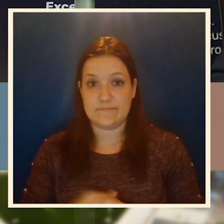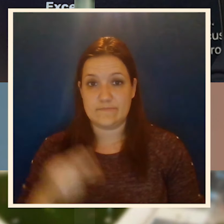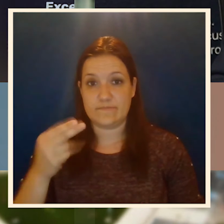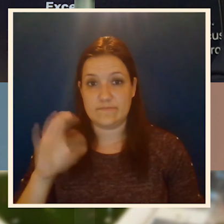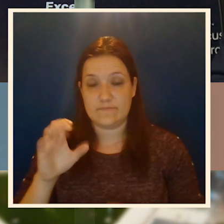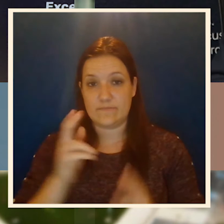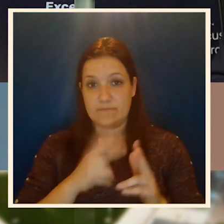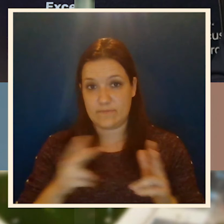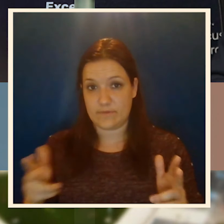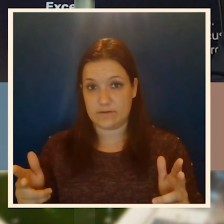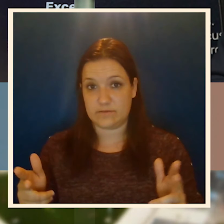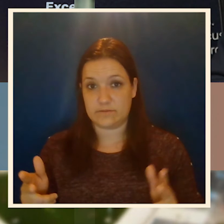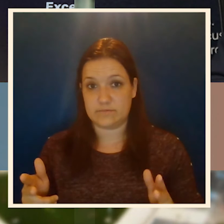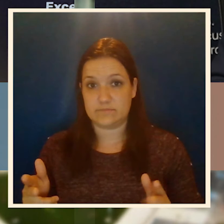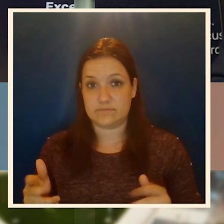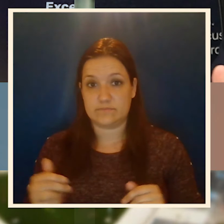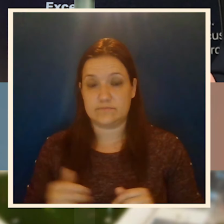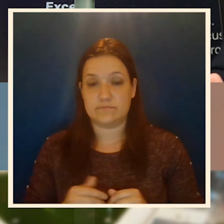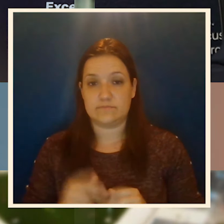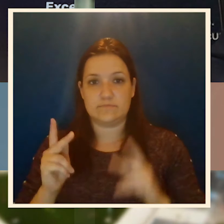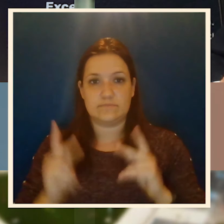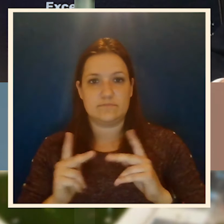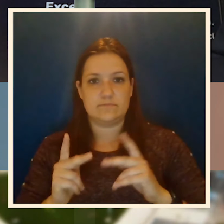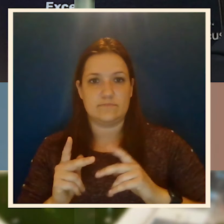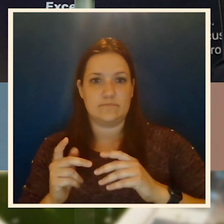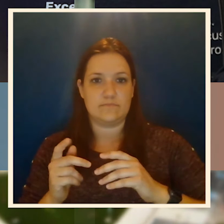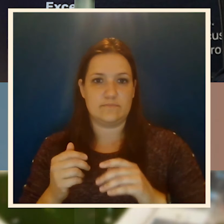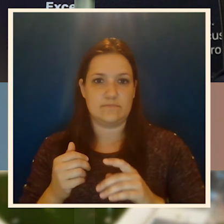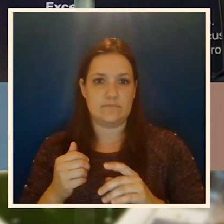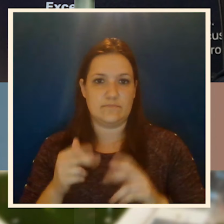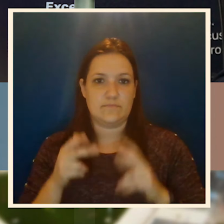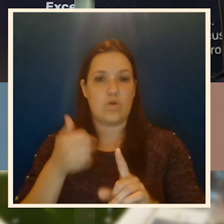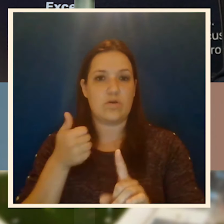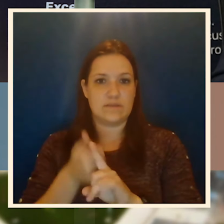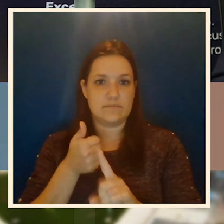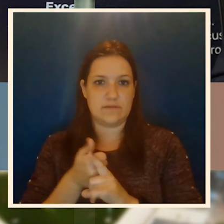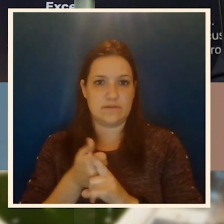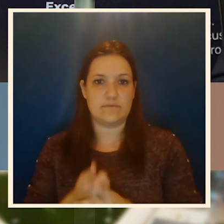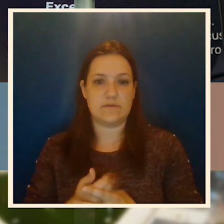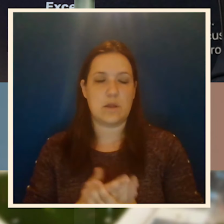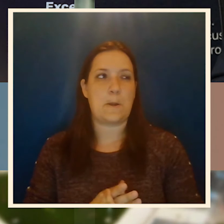Handicapped parking, where people can self-park there,